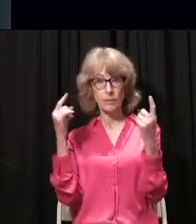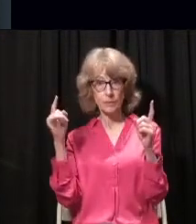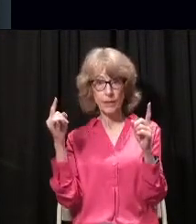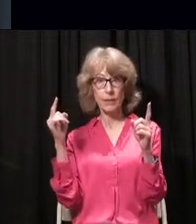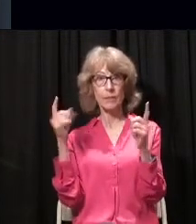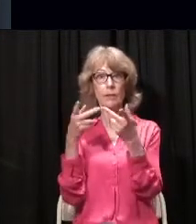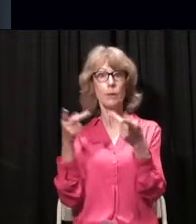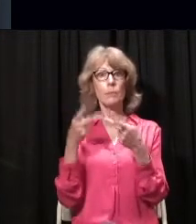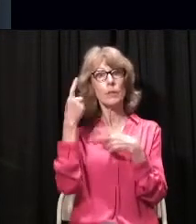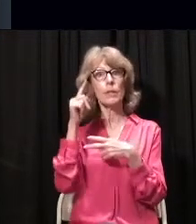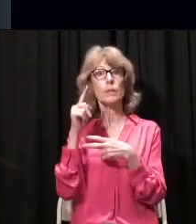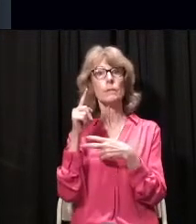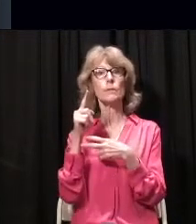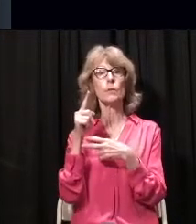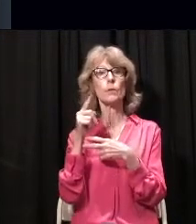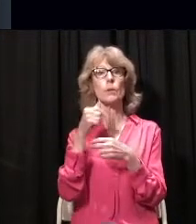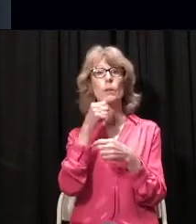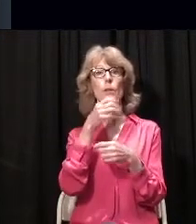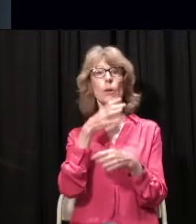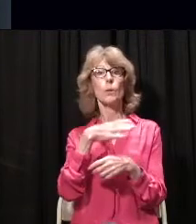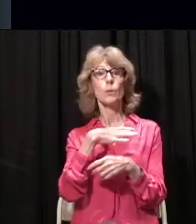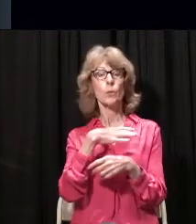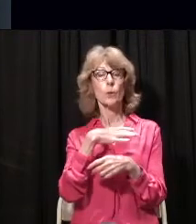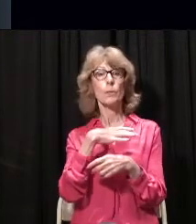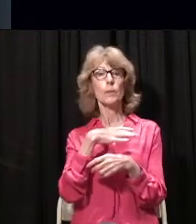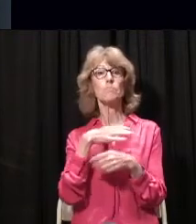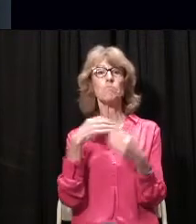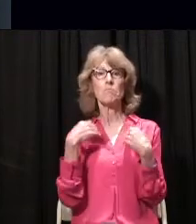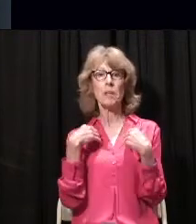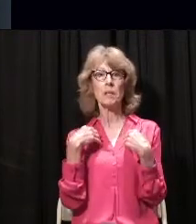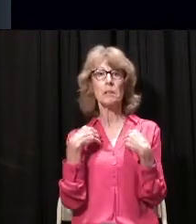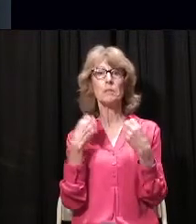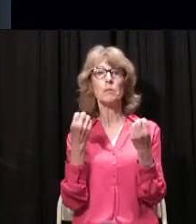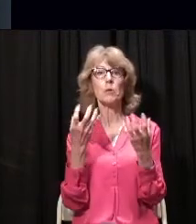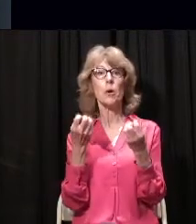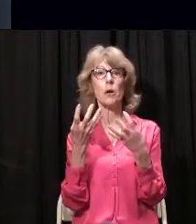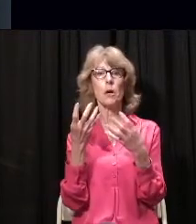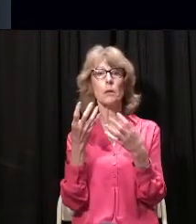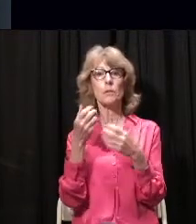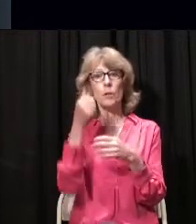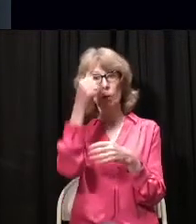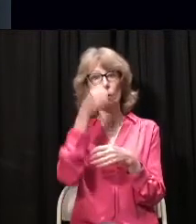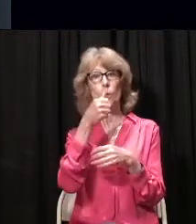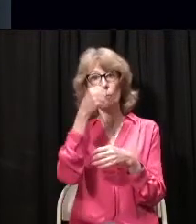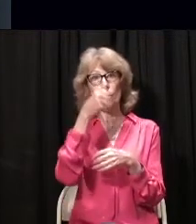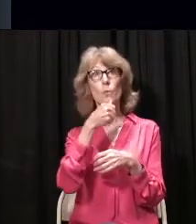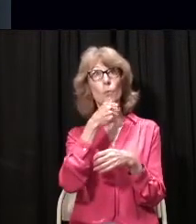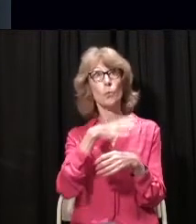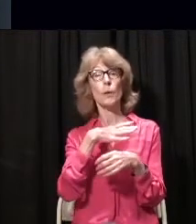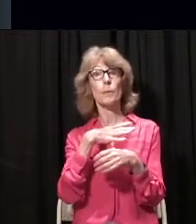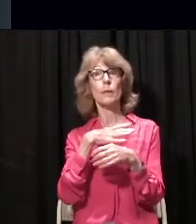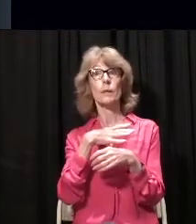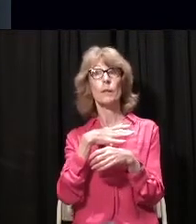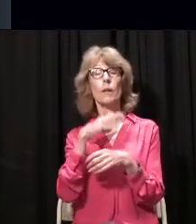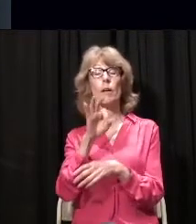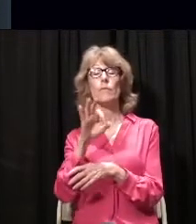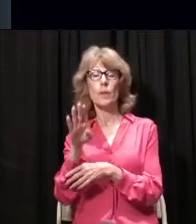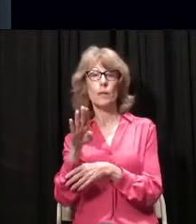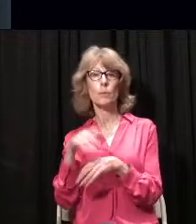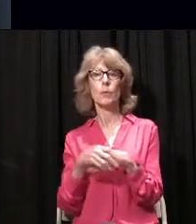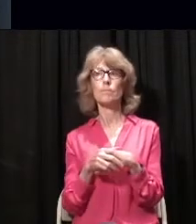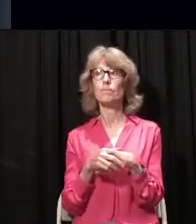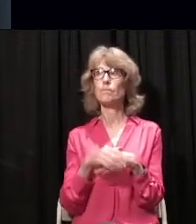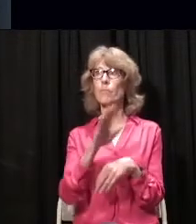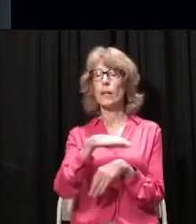called the Company of Women on Facebook that's got a lot of traffic. They've been doing a lot of Zoom. Let's go on to our children's ministry.